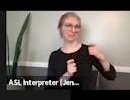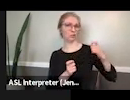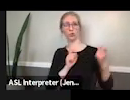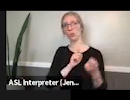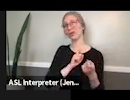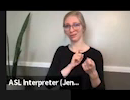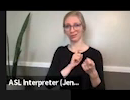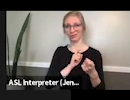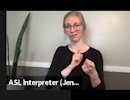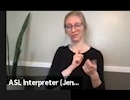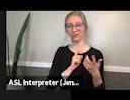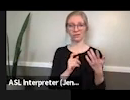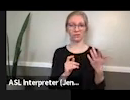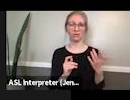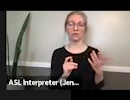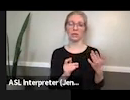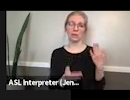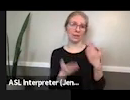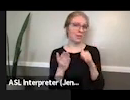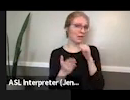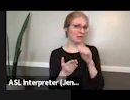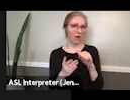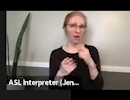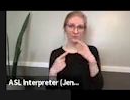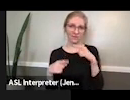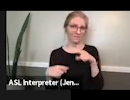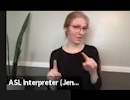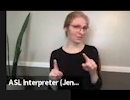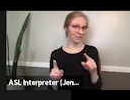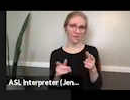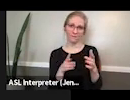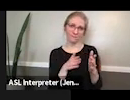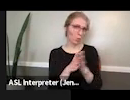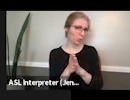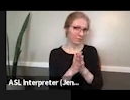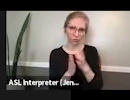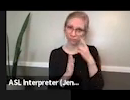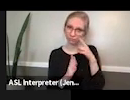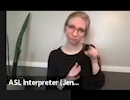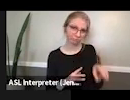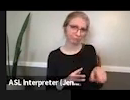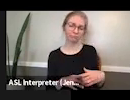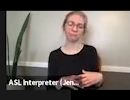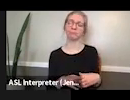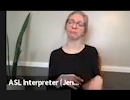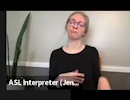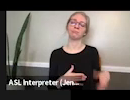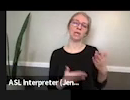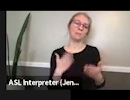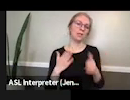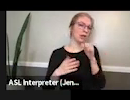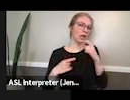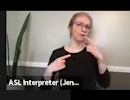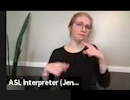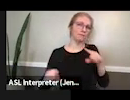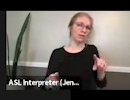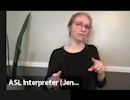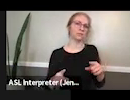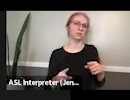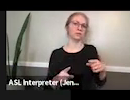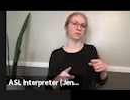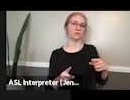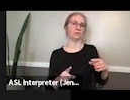So it may not be an effective source of motivation. It may not be an effective source of